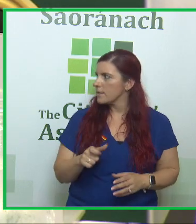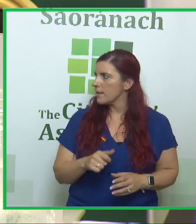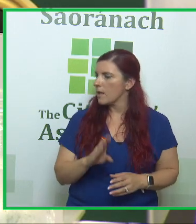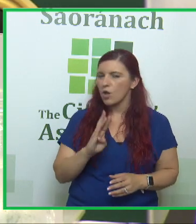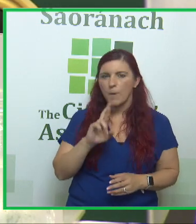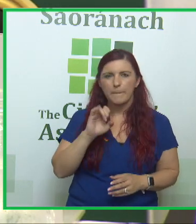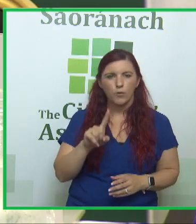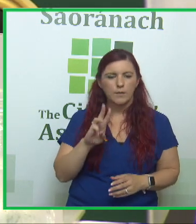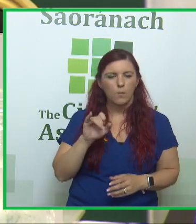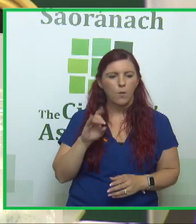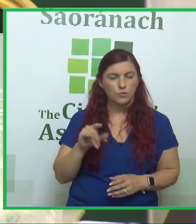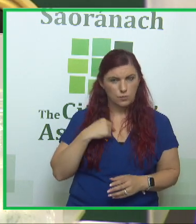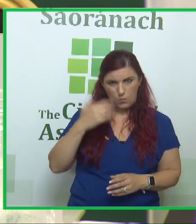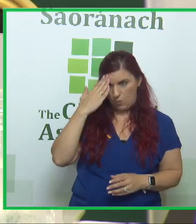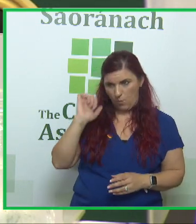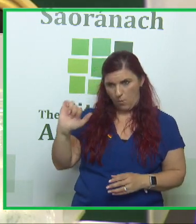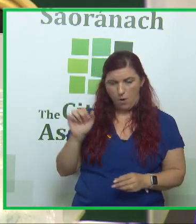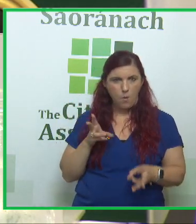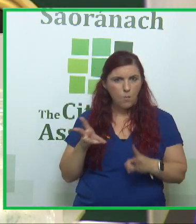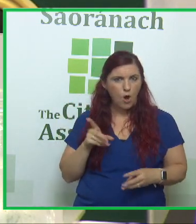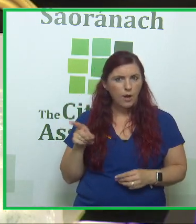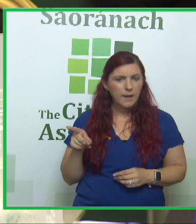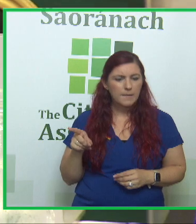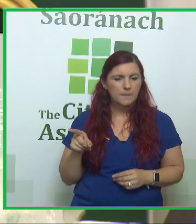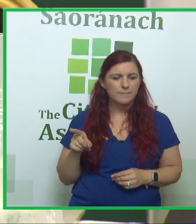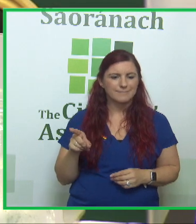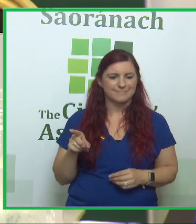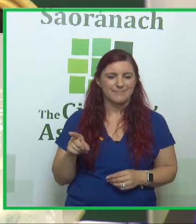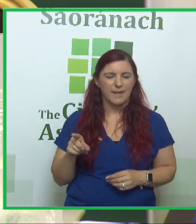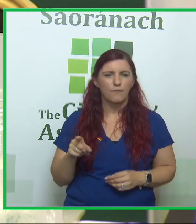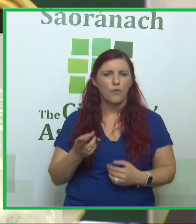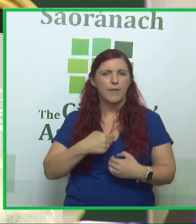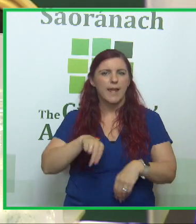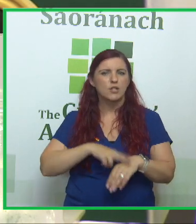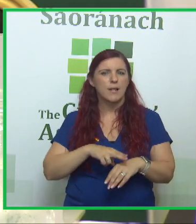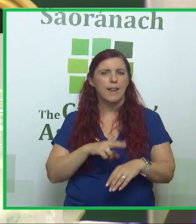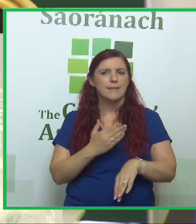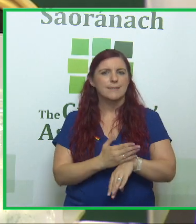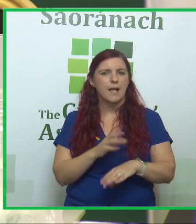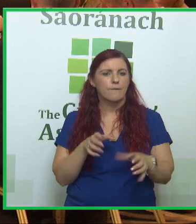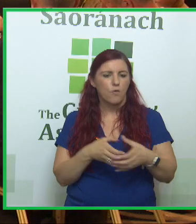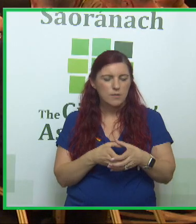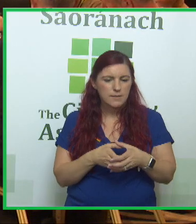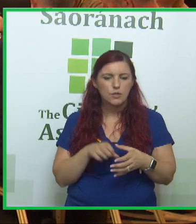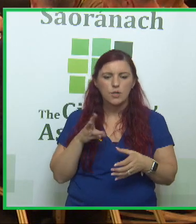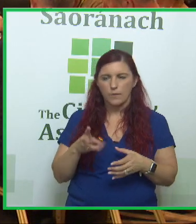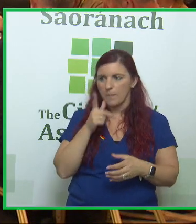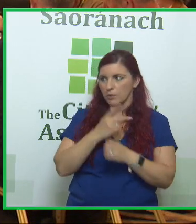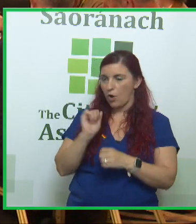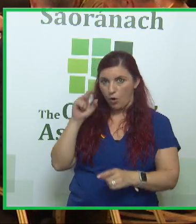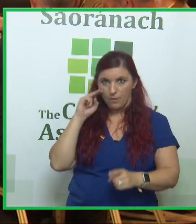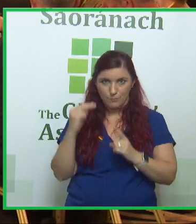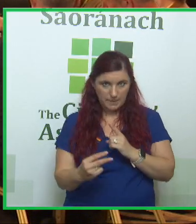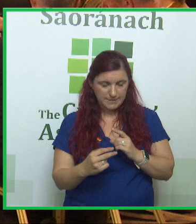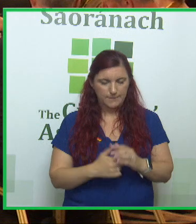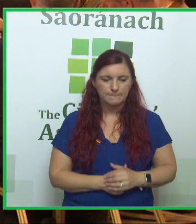Walsh, and many people will know the work of the regional and local drugs and alcohol task force. And Bríd's going to give you her perspective on some of the issues for